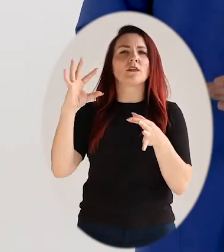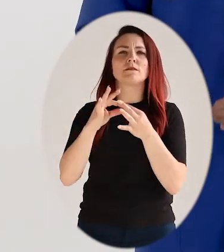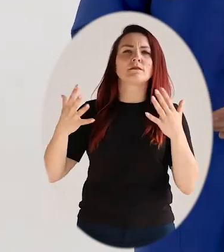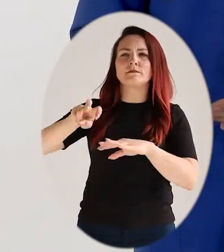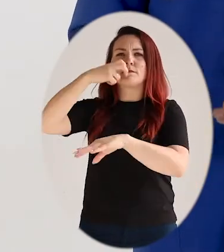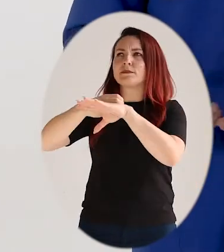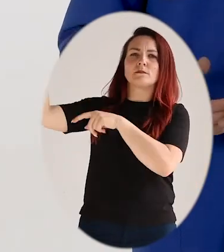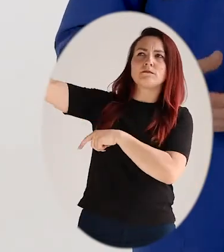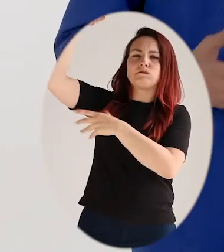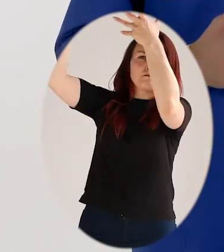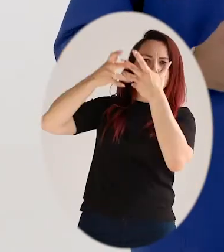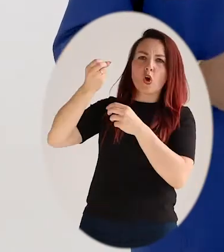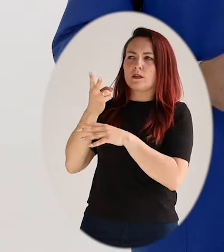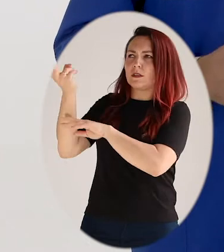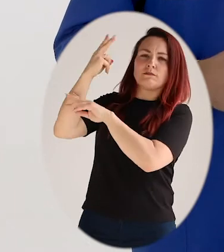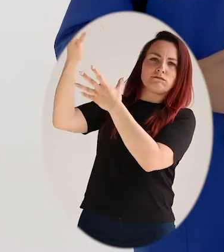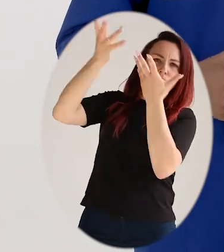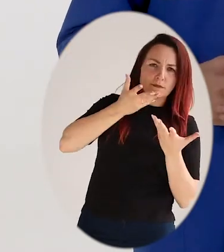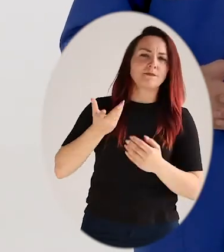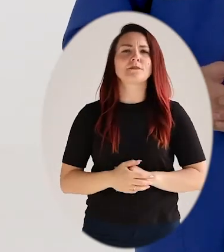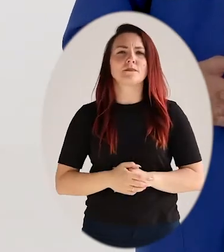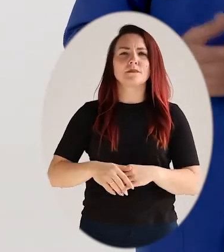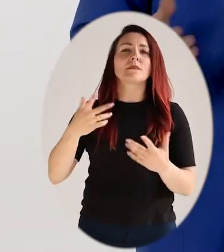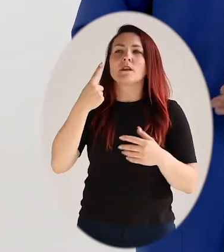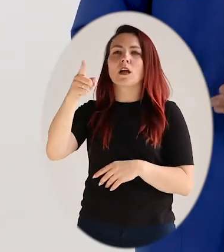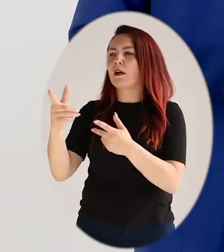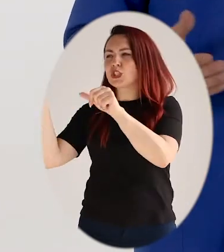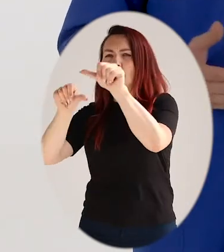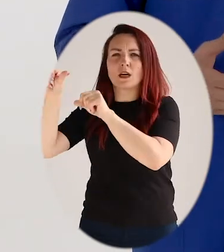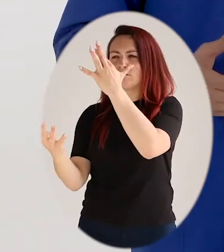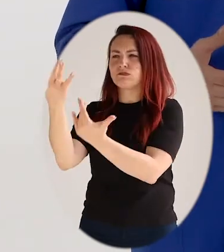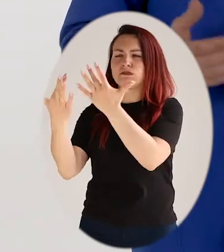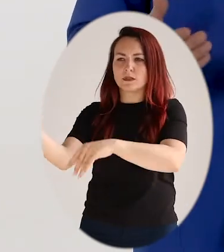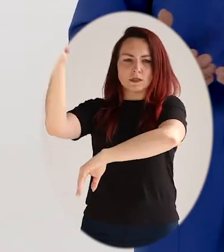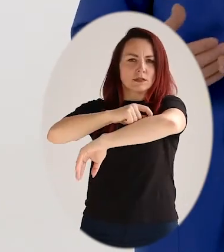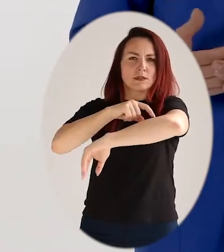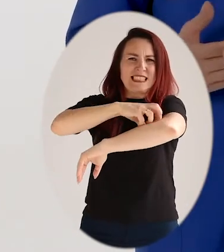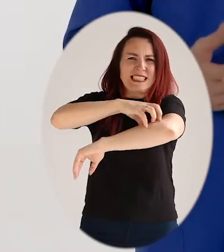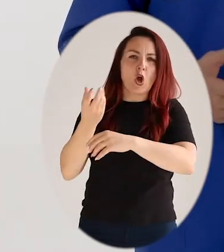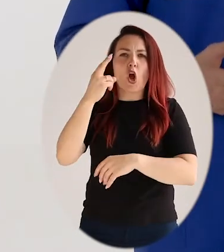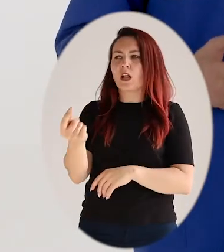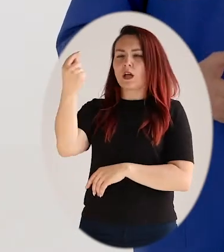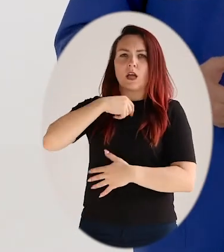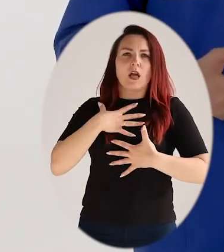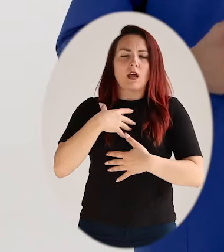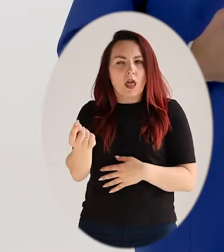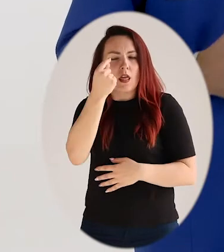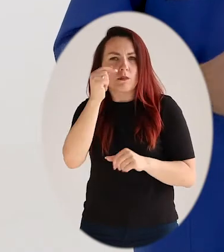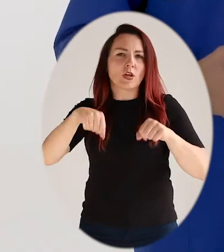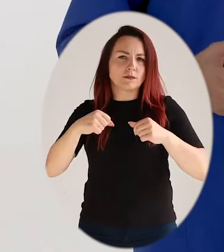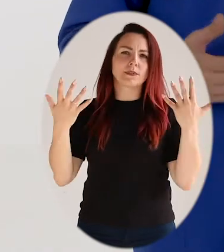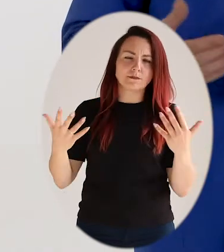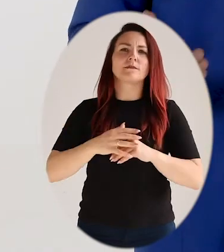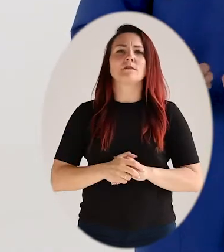equipment and processed materials, injuries associated with falling objects or load-lifting equipment, poisoning, chafes